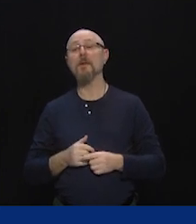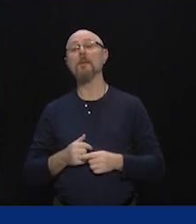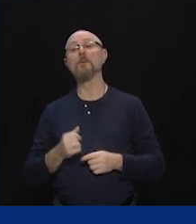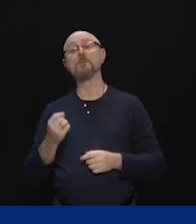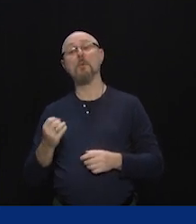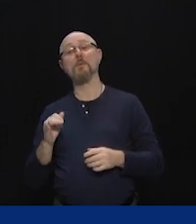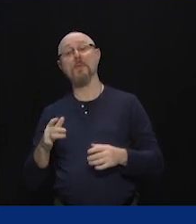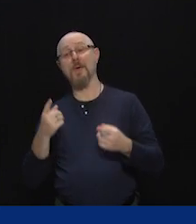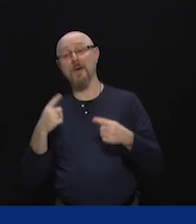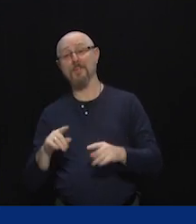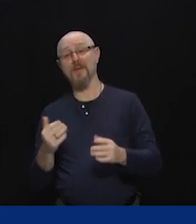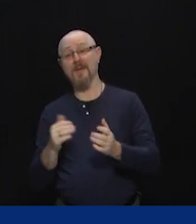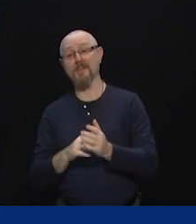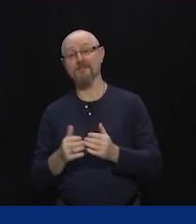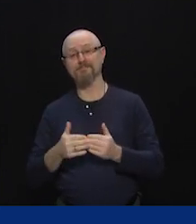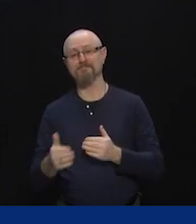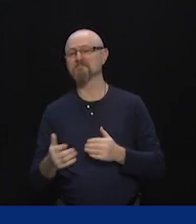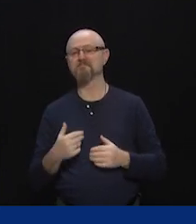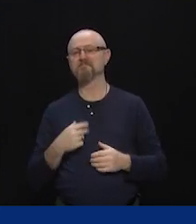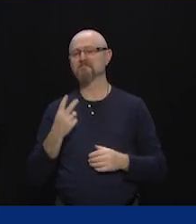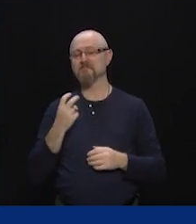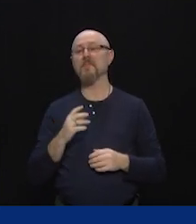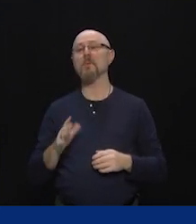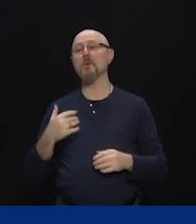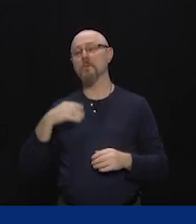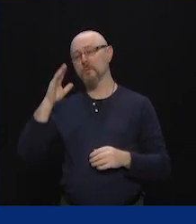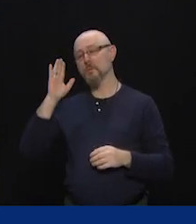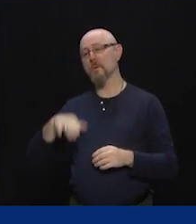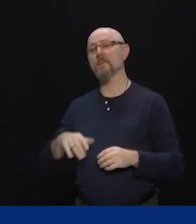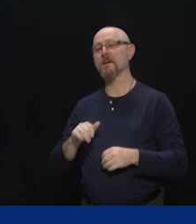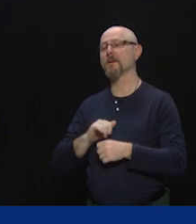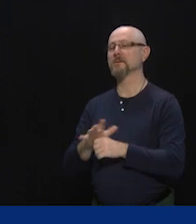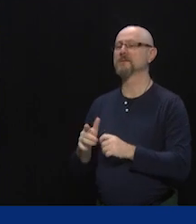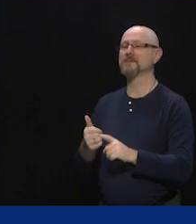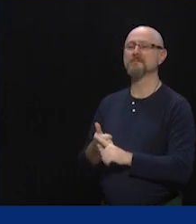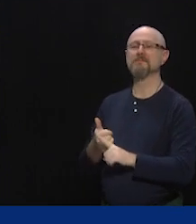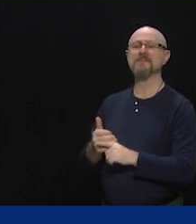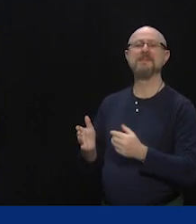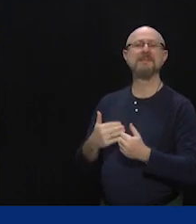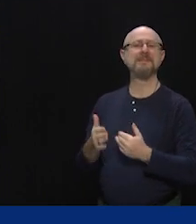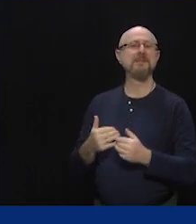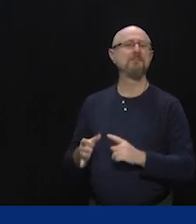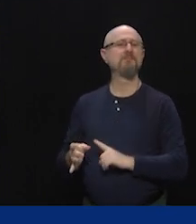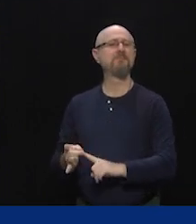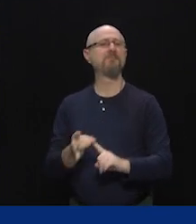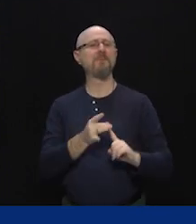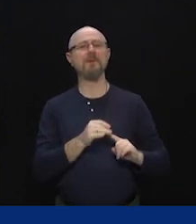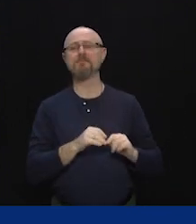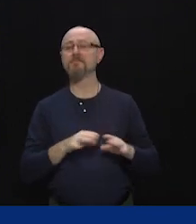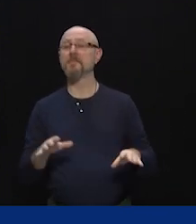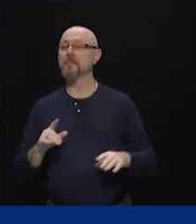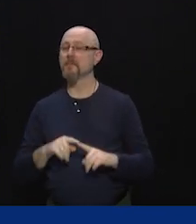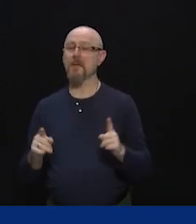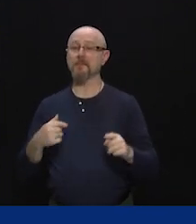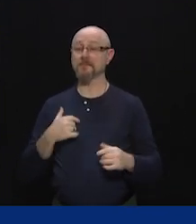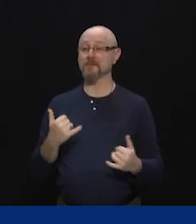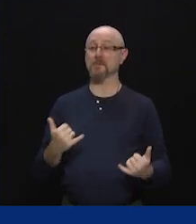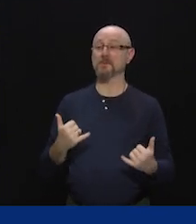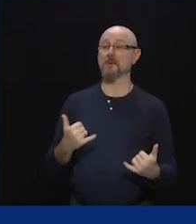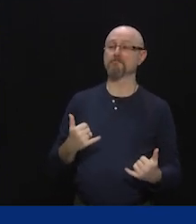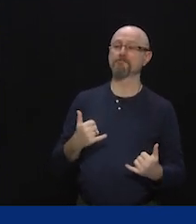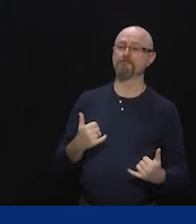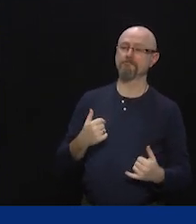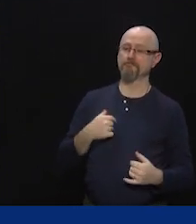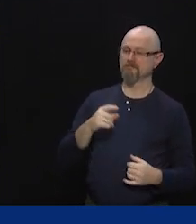there. This is a highly contagious virus, but it doesn't cause, it's clear at this point that it doesn't